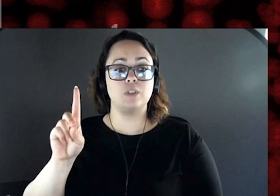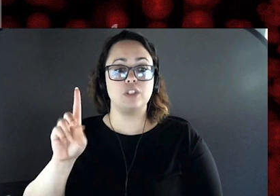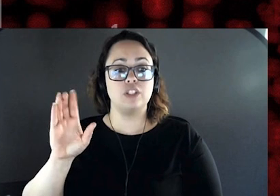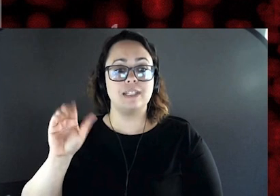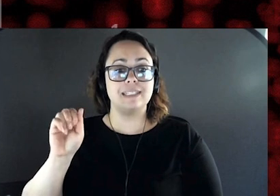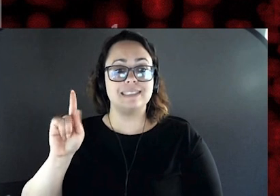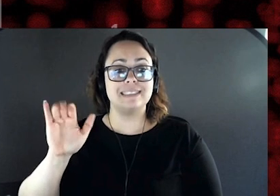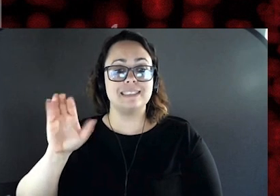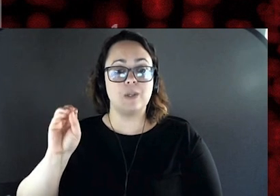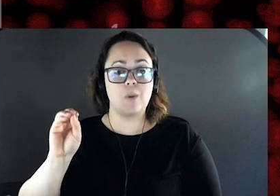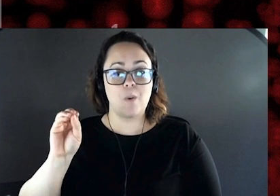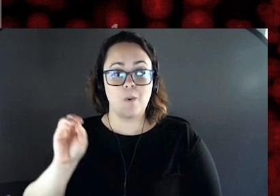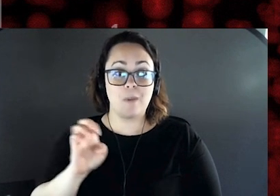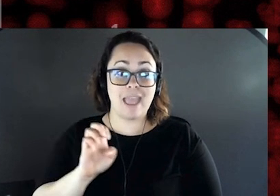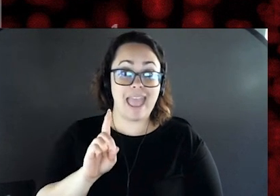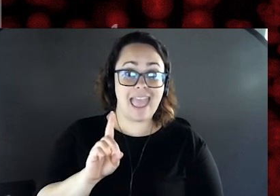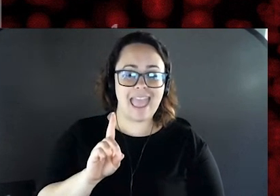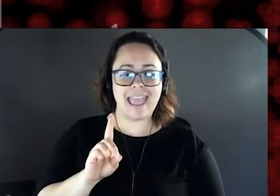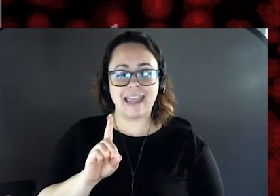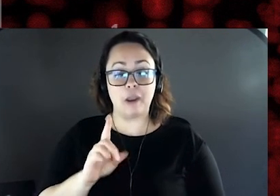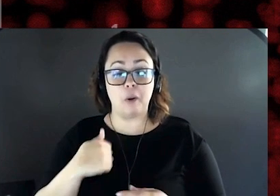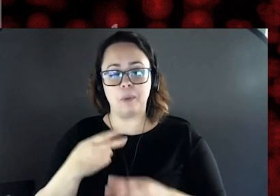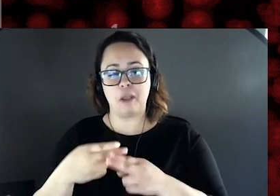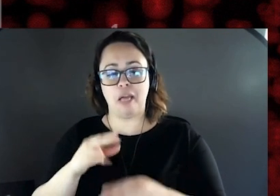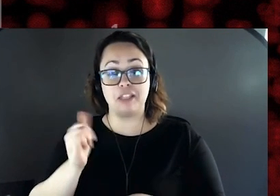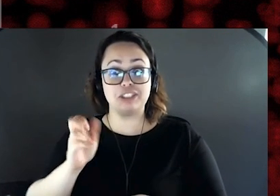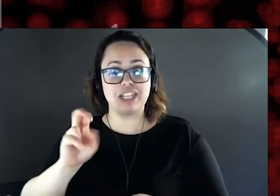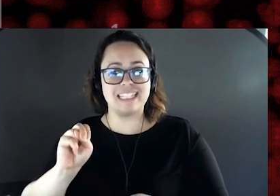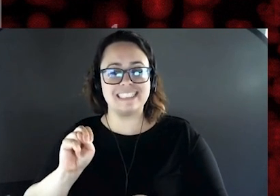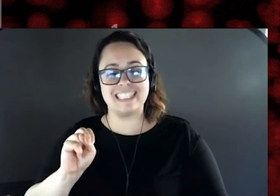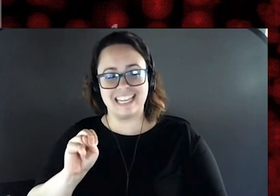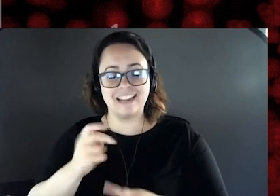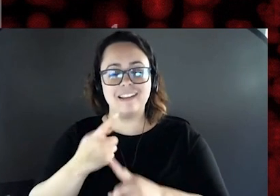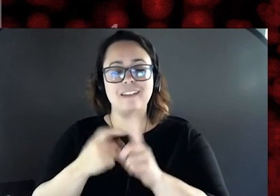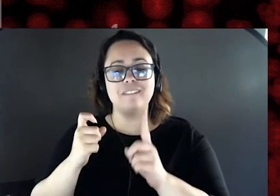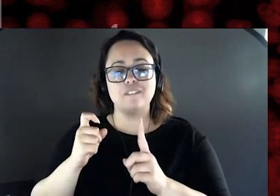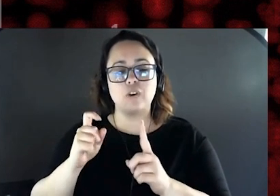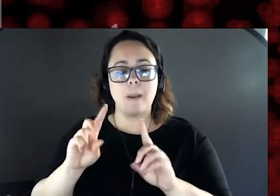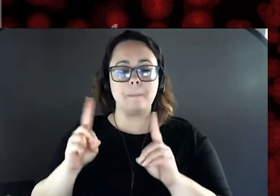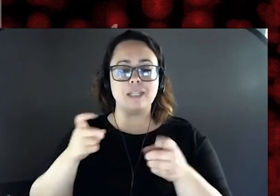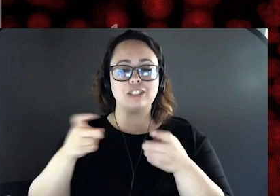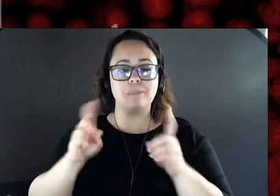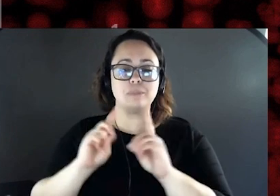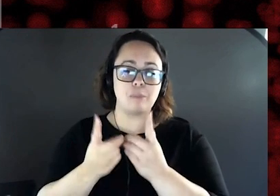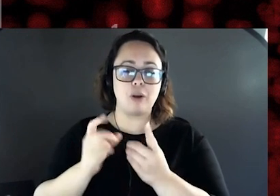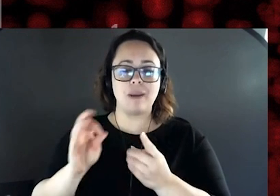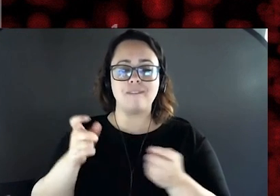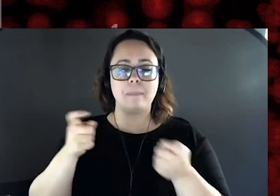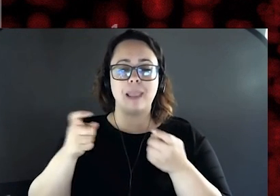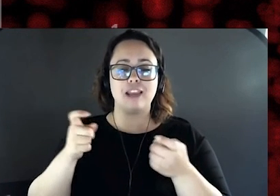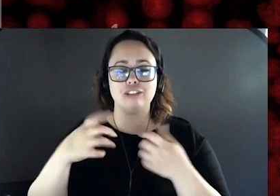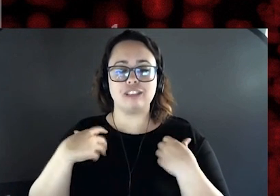From the Department of Managed Healthcare, Edward, aka Jason, Castillo.